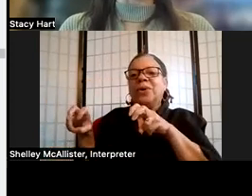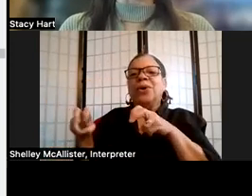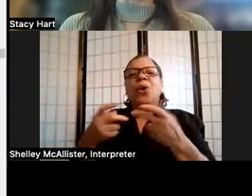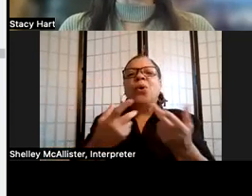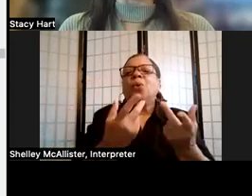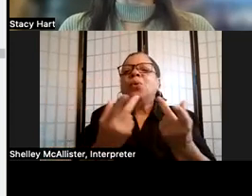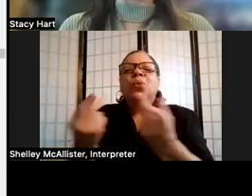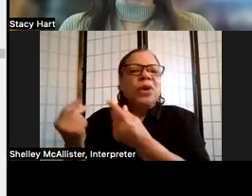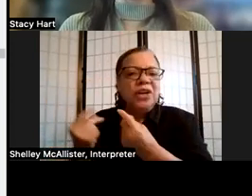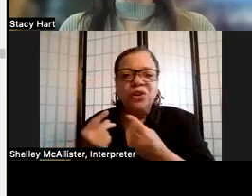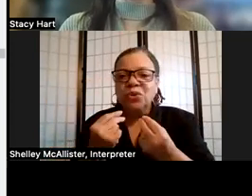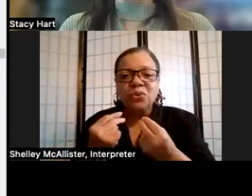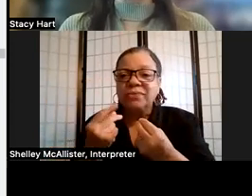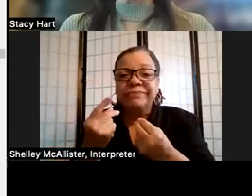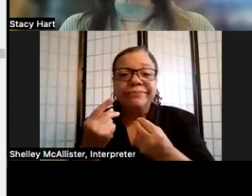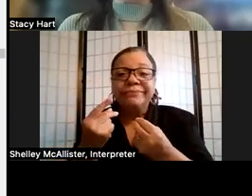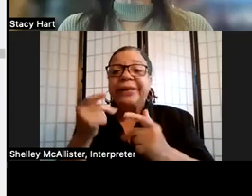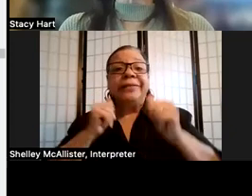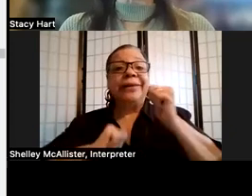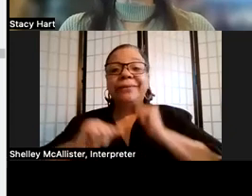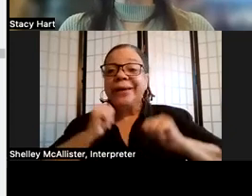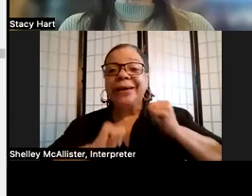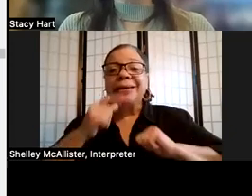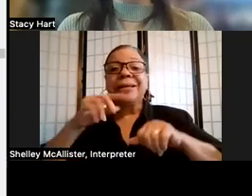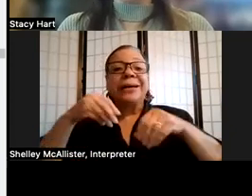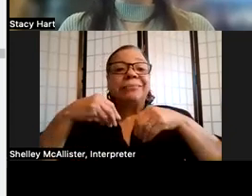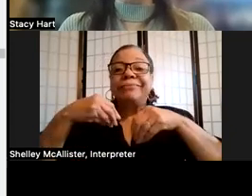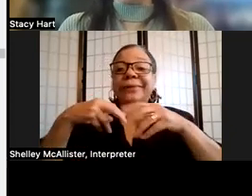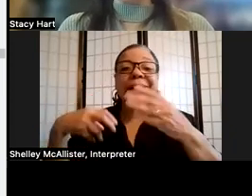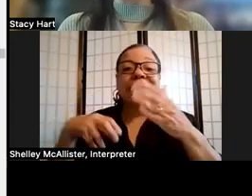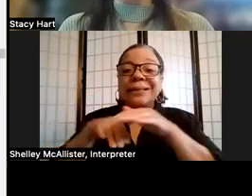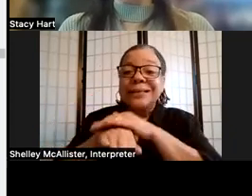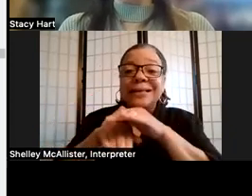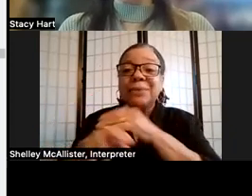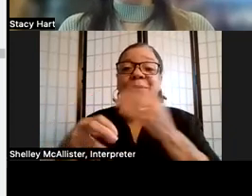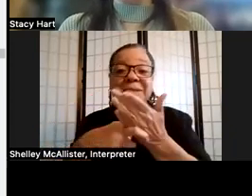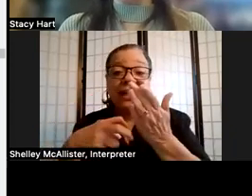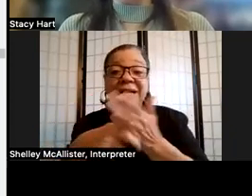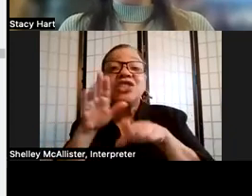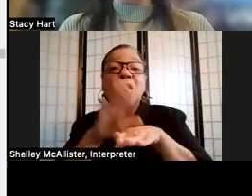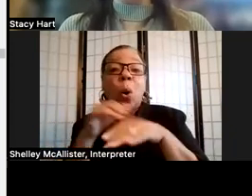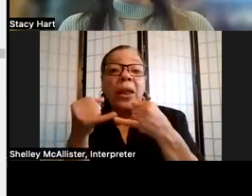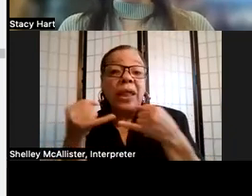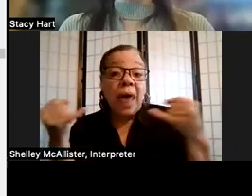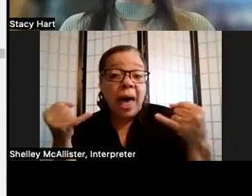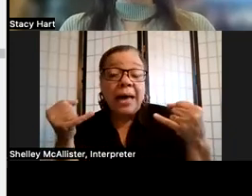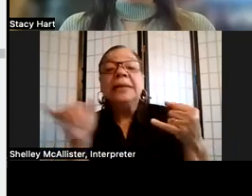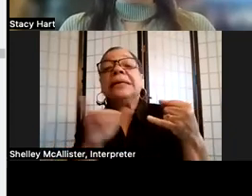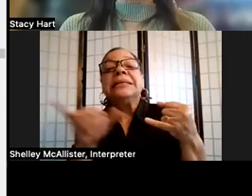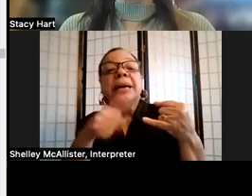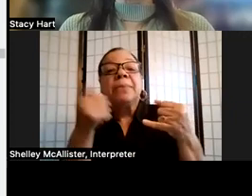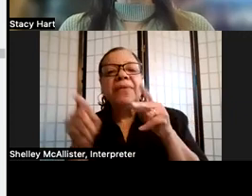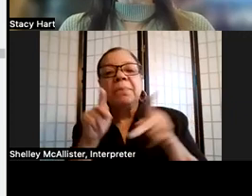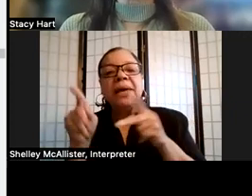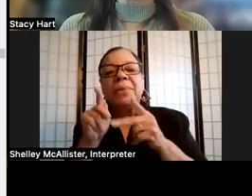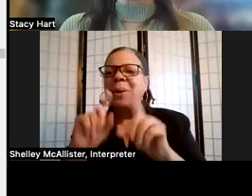sells accessible seating tickets online, which is good if everybody else can buy their tickets online.